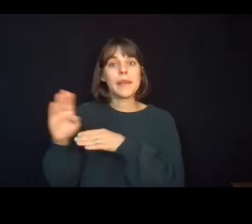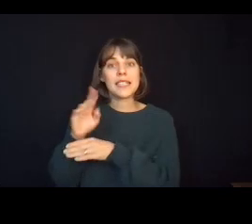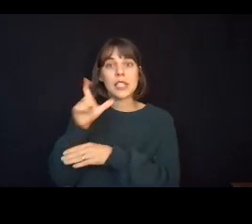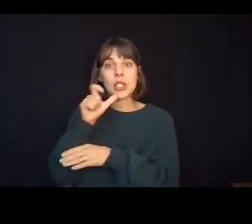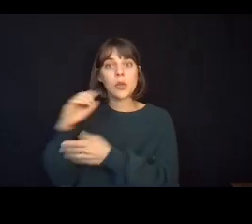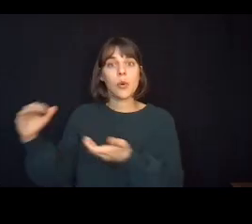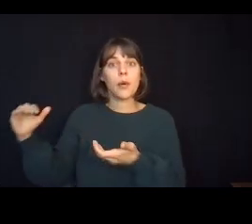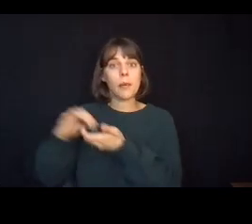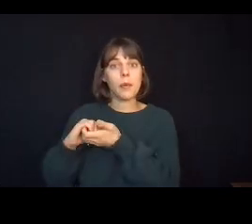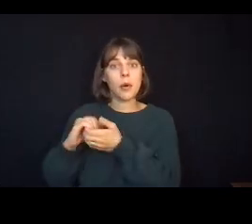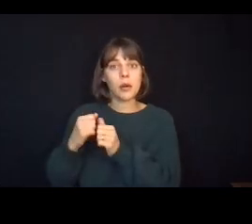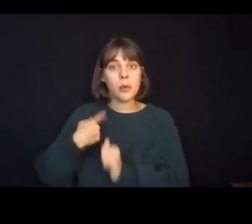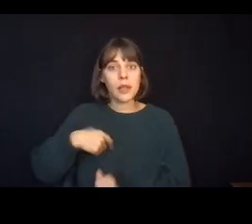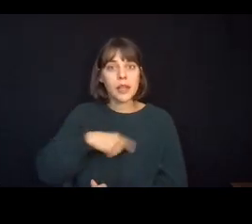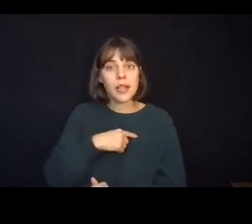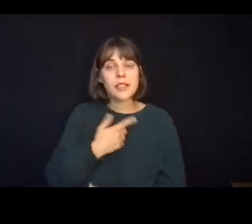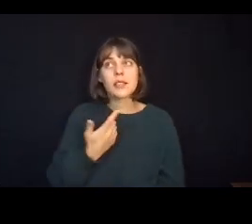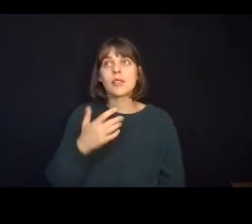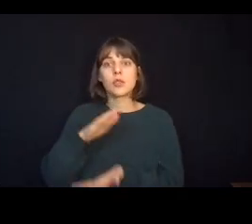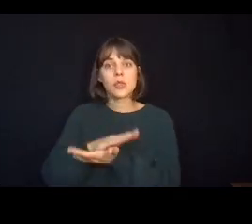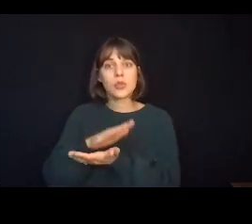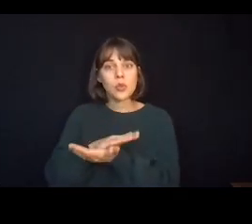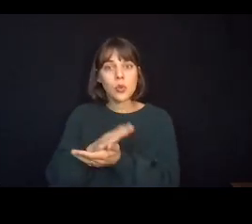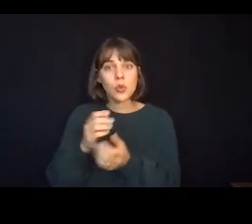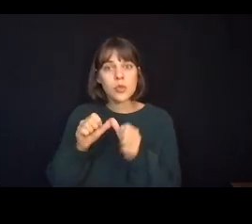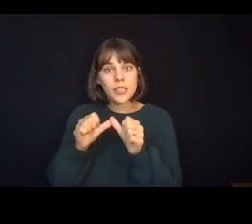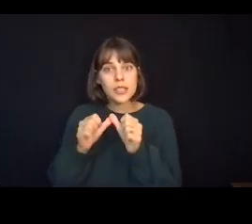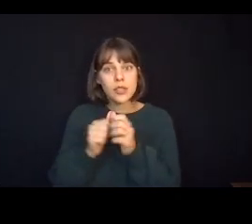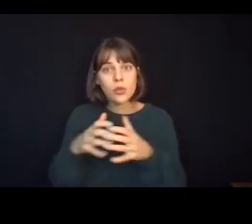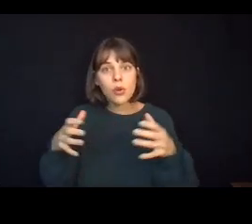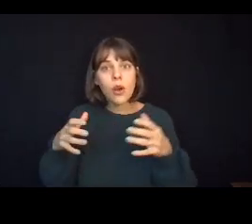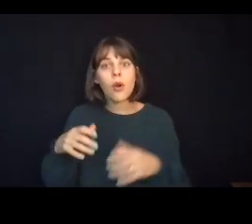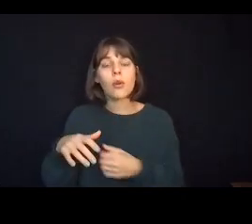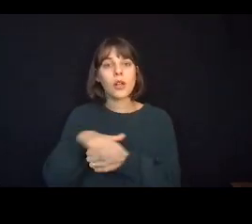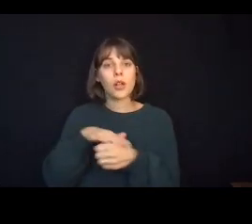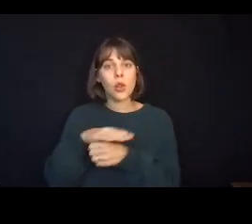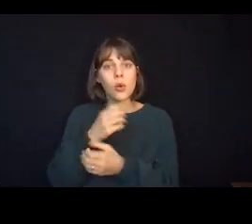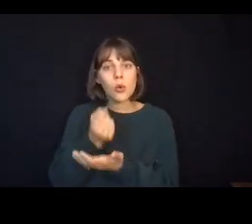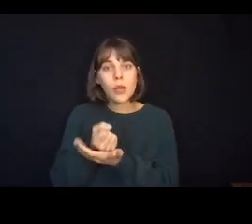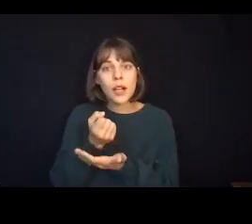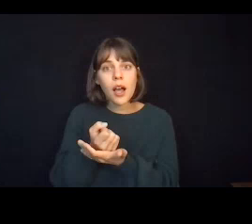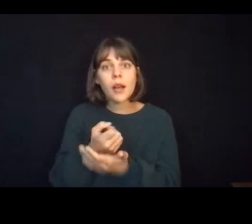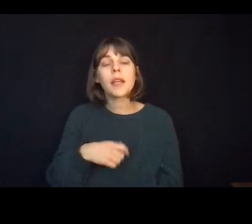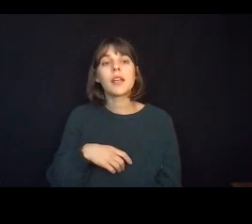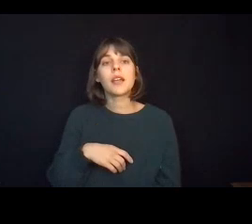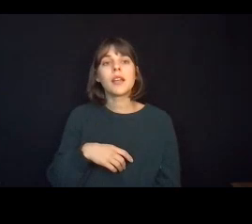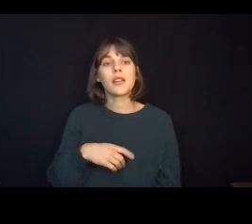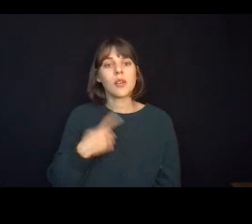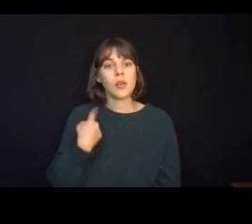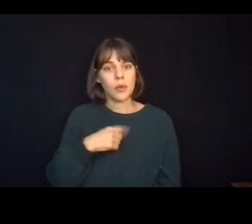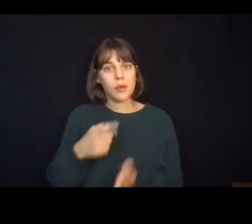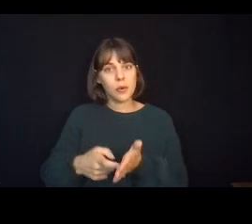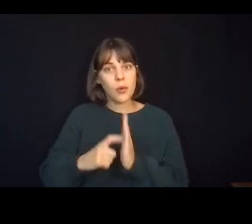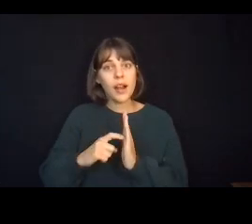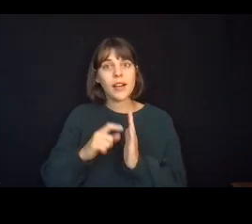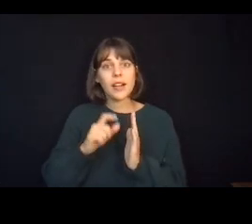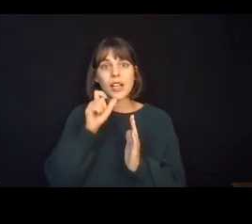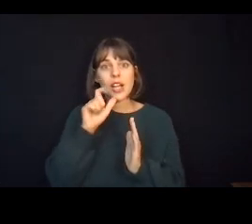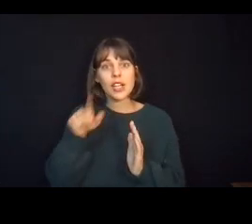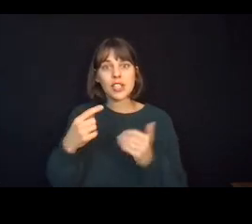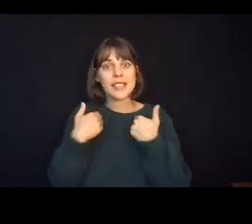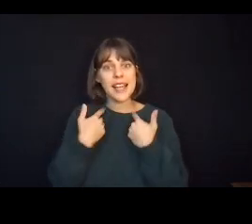with us, the schools which are growing, our local economy, I think we have an obligation not just to continue to do the